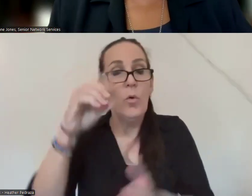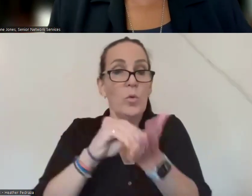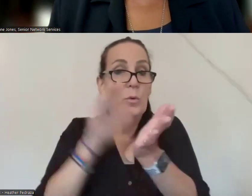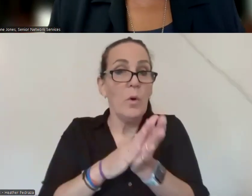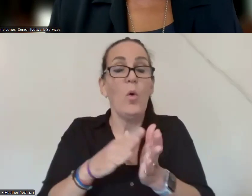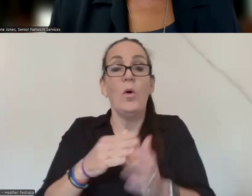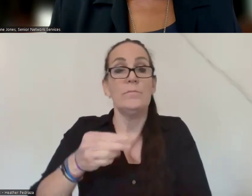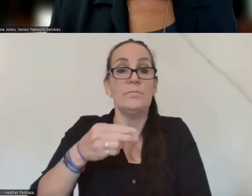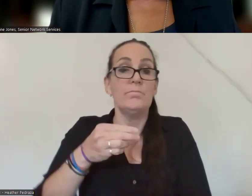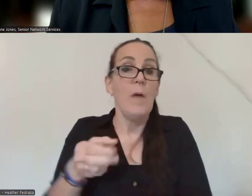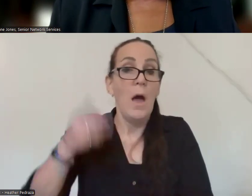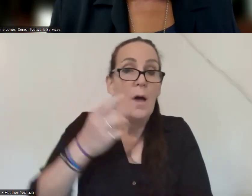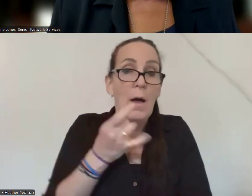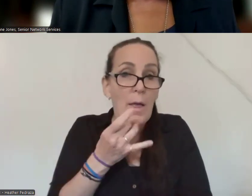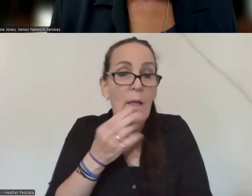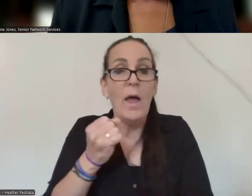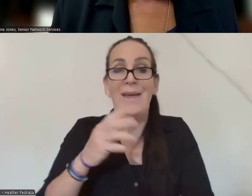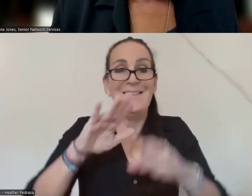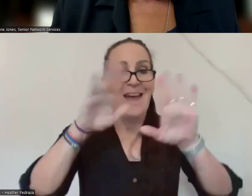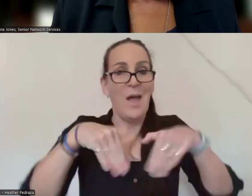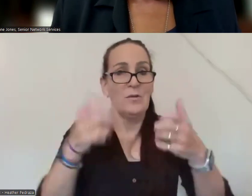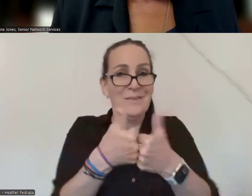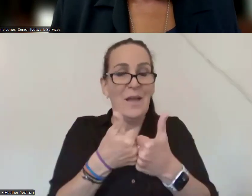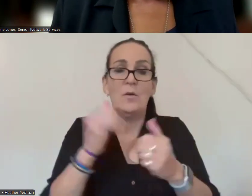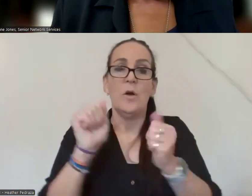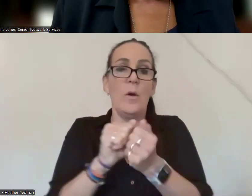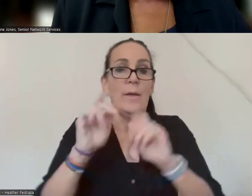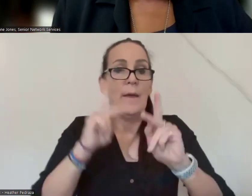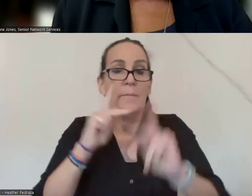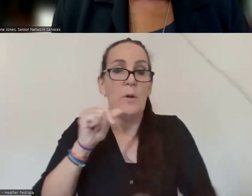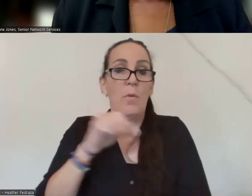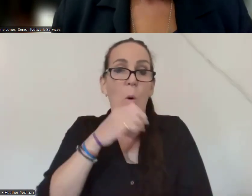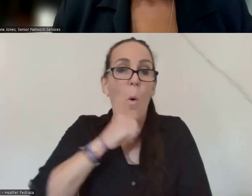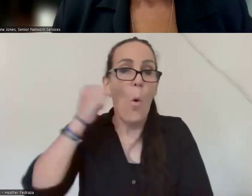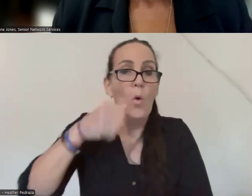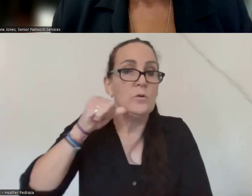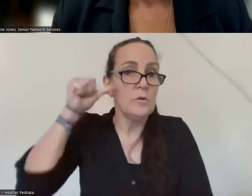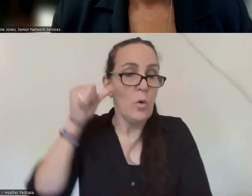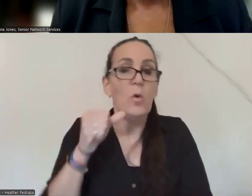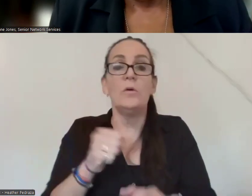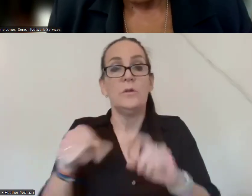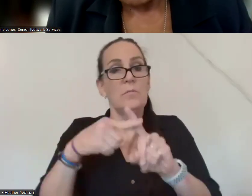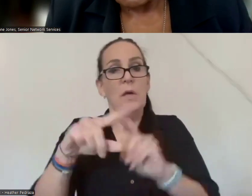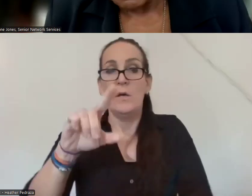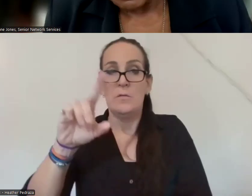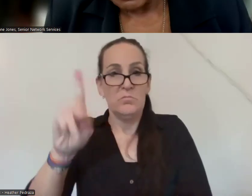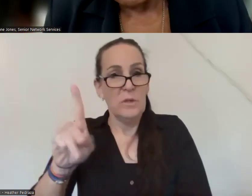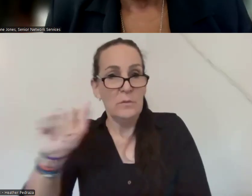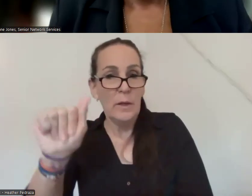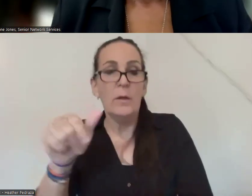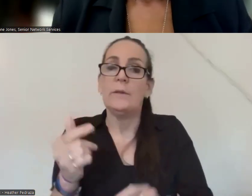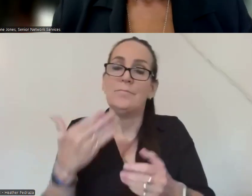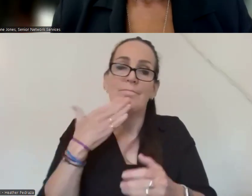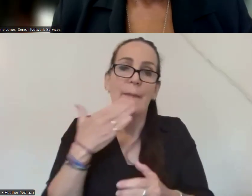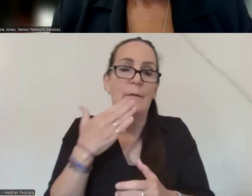housing challenges of people with disabilities and older adults. And yeah, we always welcome more engagement on the housing subcommittee. So